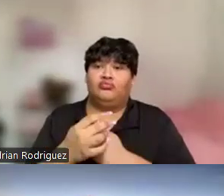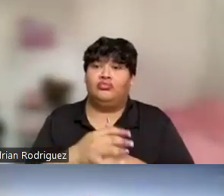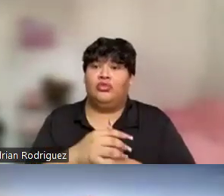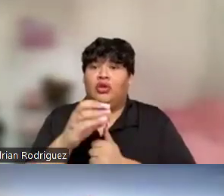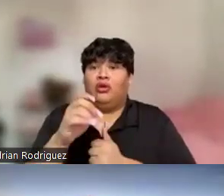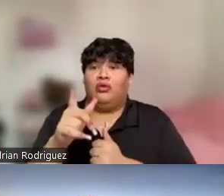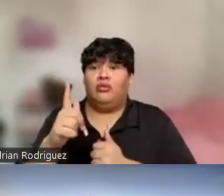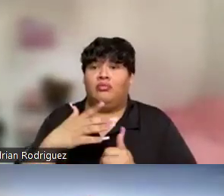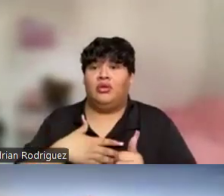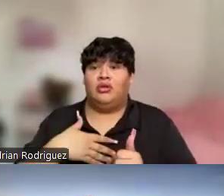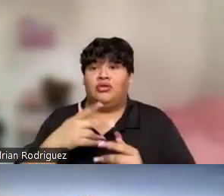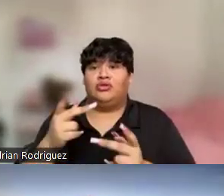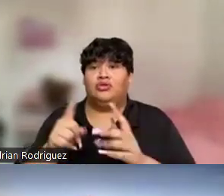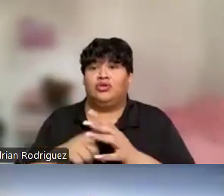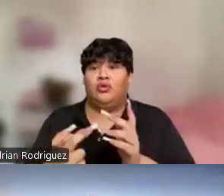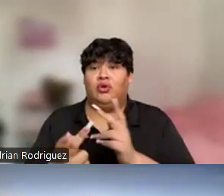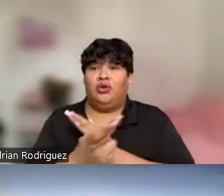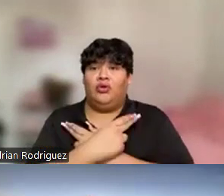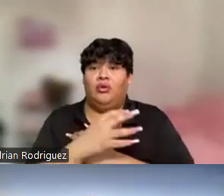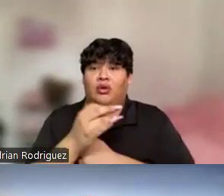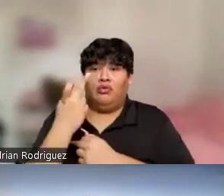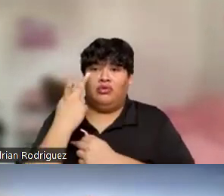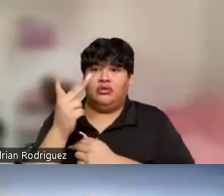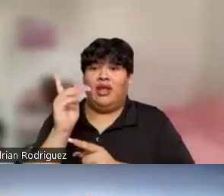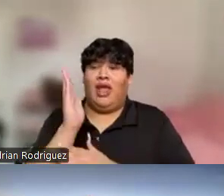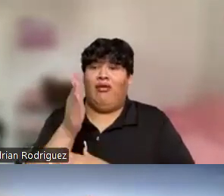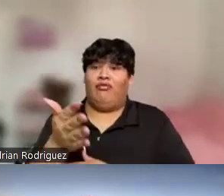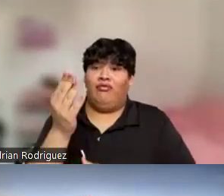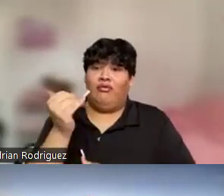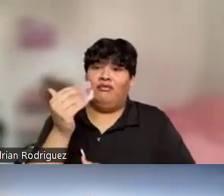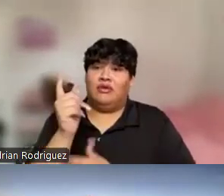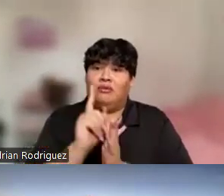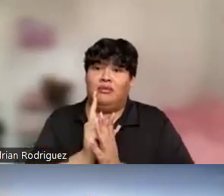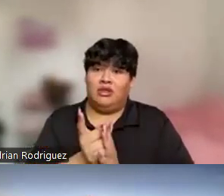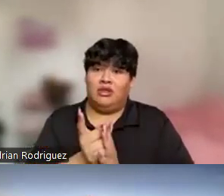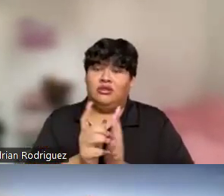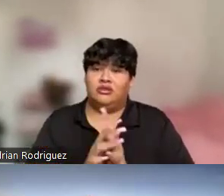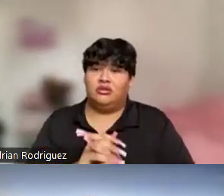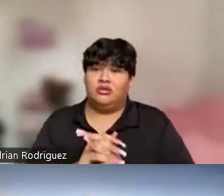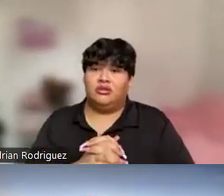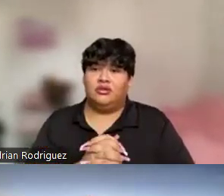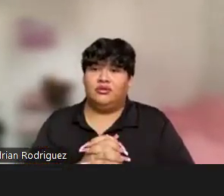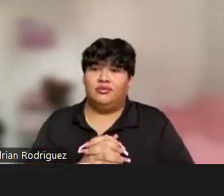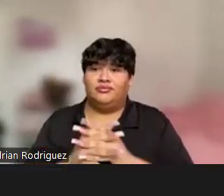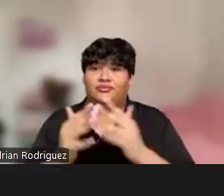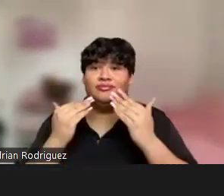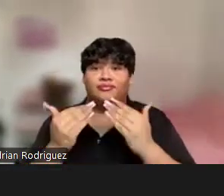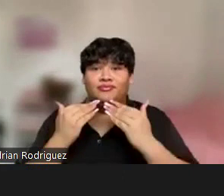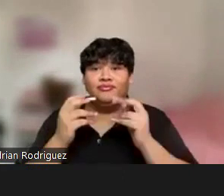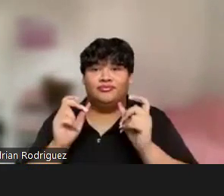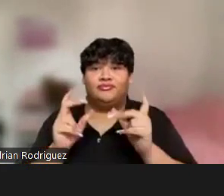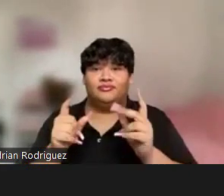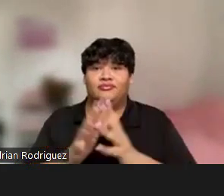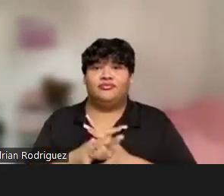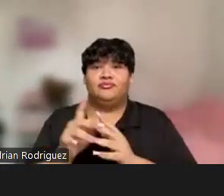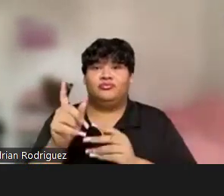please proceed with the break, and we'll see everyone after 15 minutes. Thank you. Let's go ahead and put up the